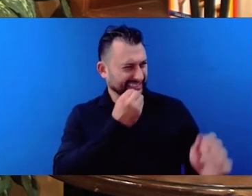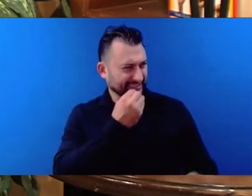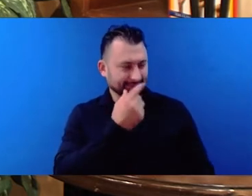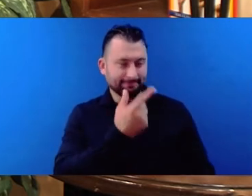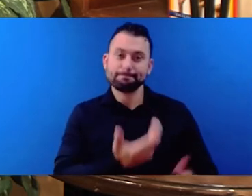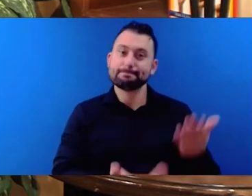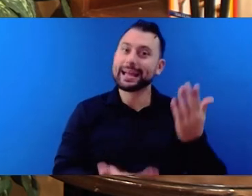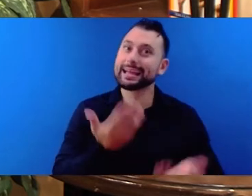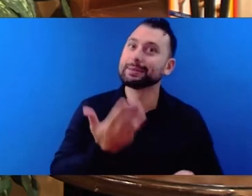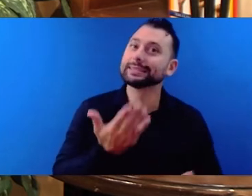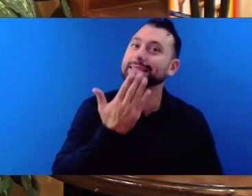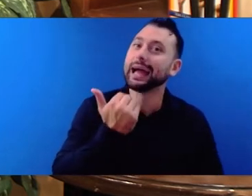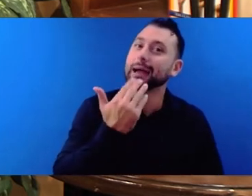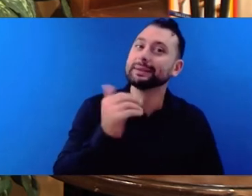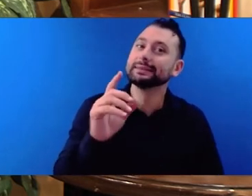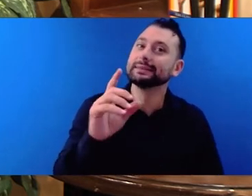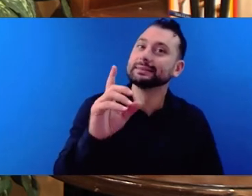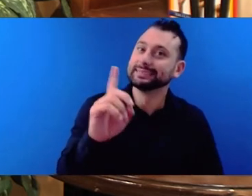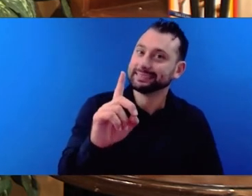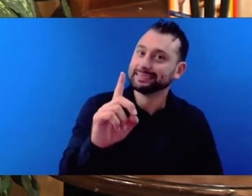sugar potentially being too high.